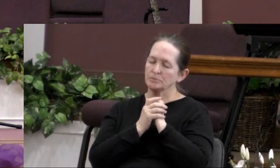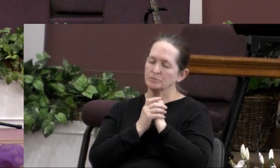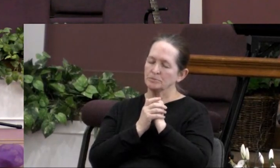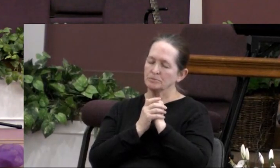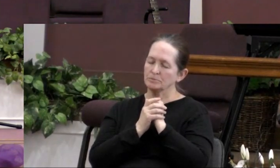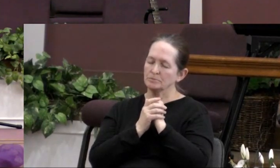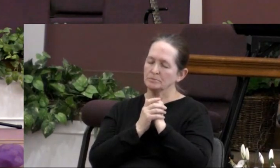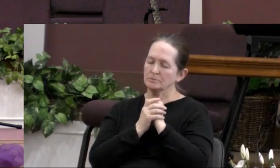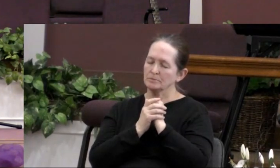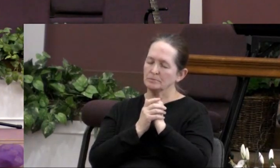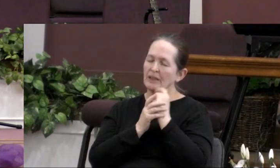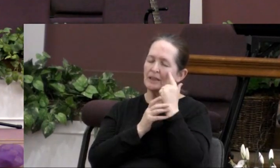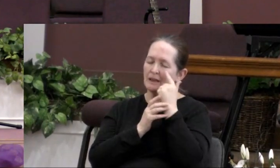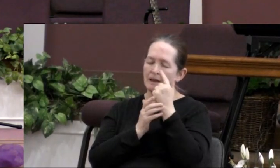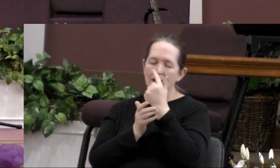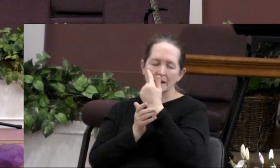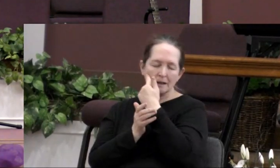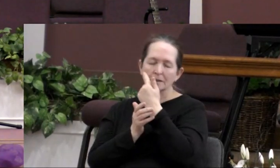Eyes to see